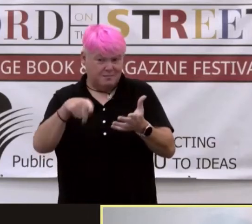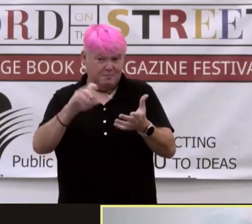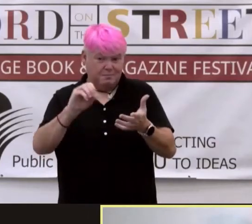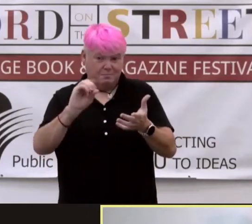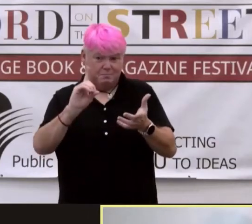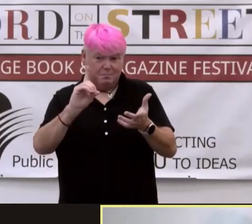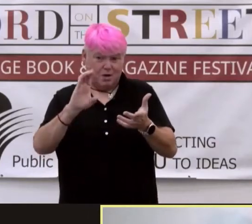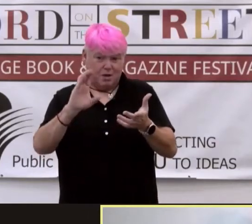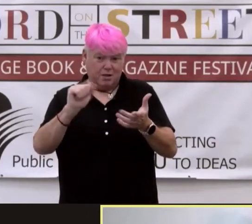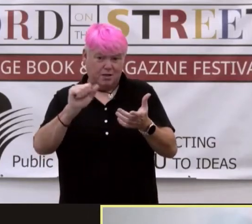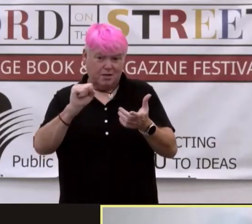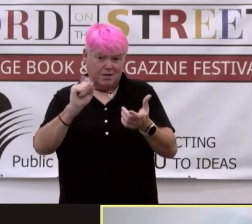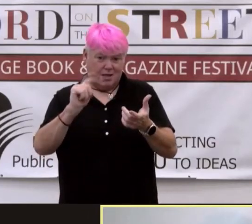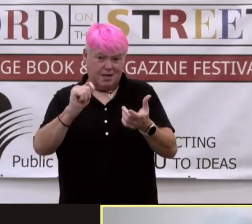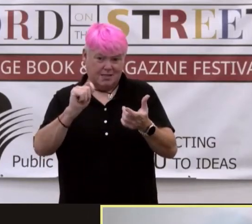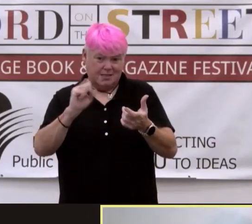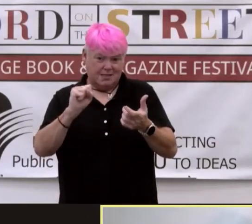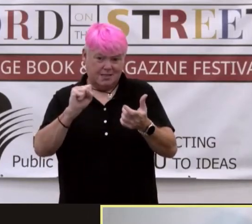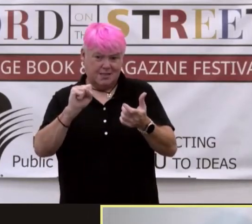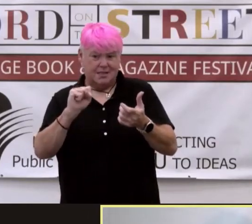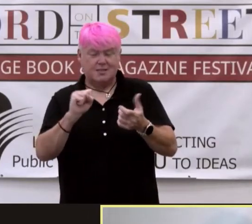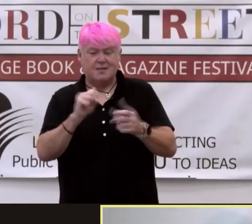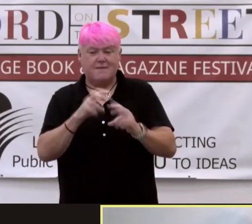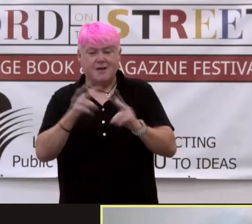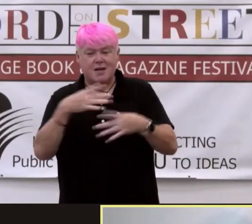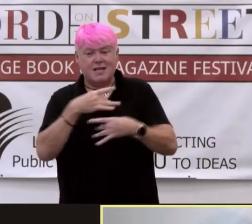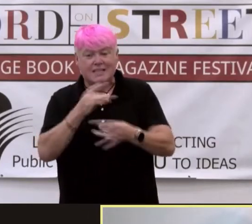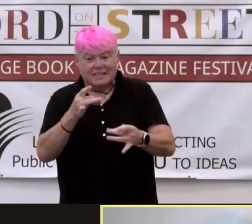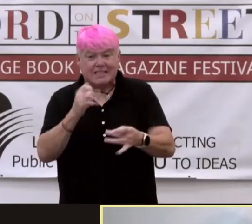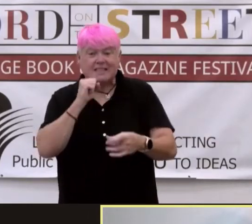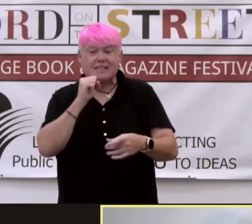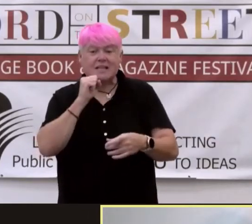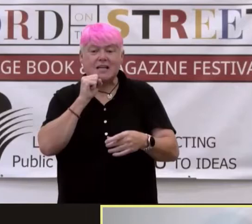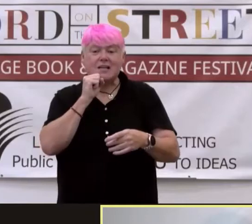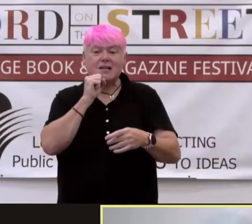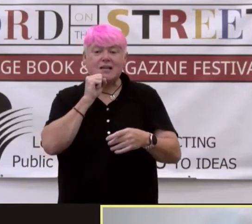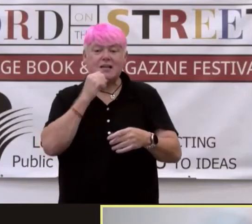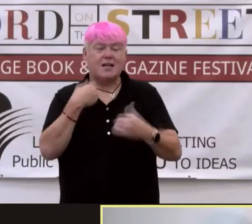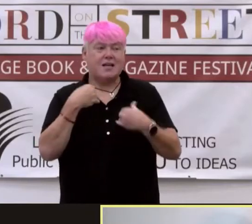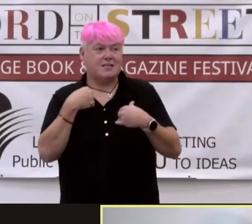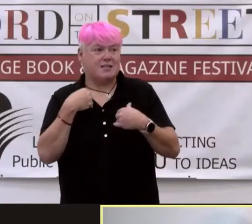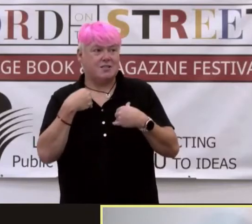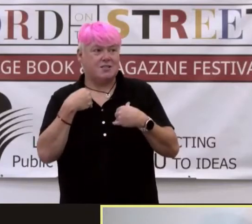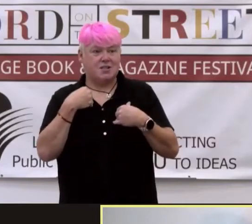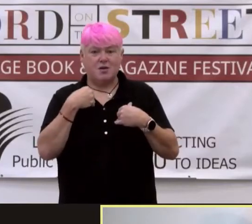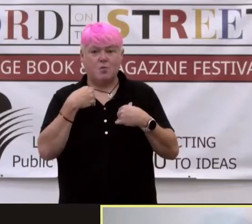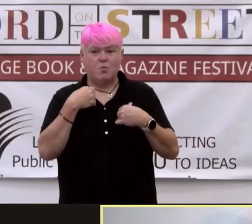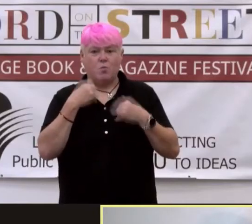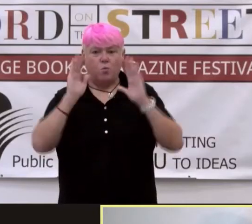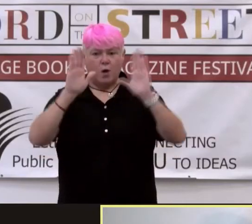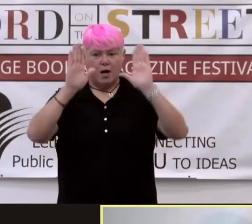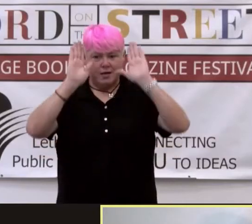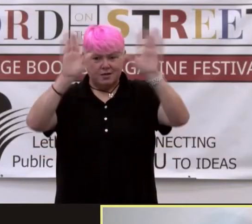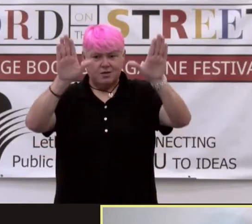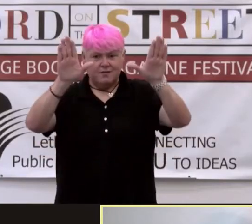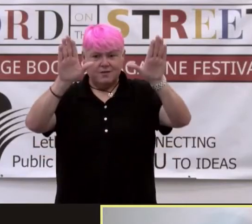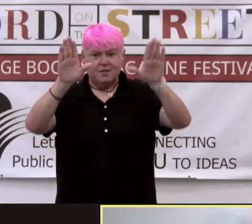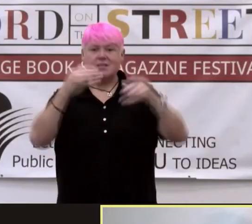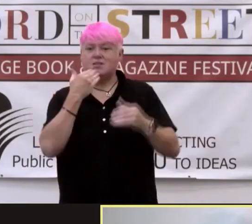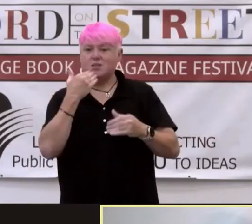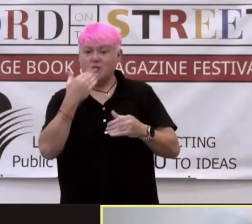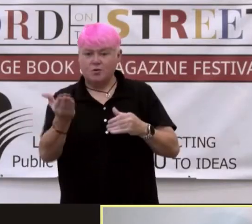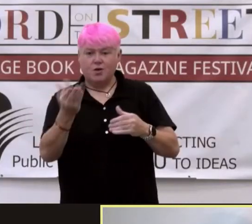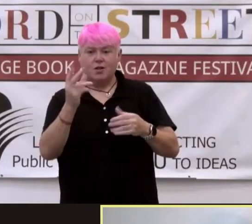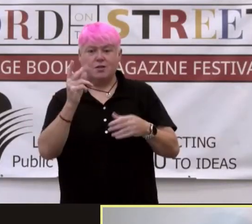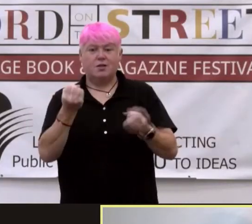well, it's very interesting. Sadie had such an amazing reception. It did so well. So there's